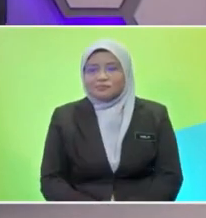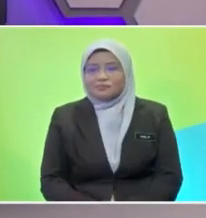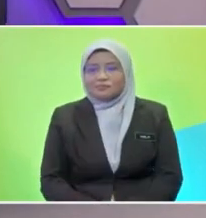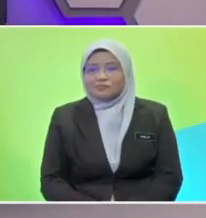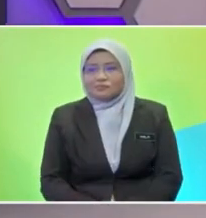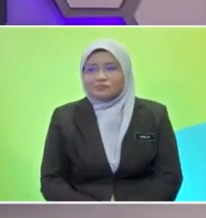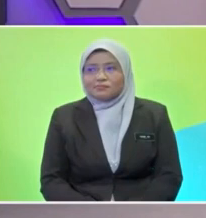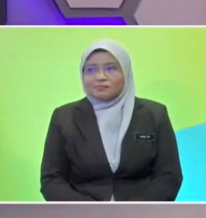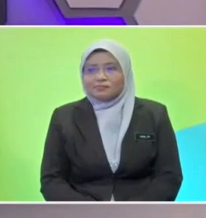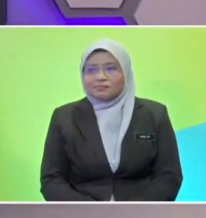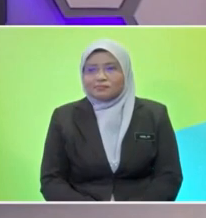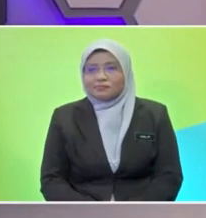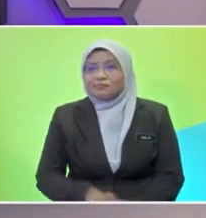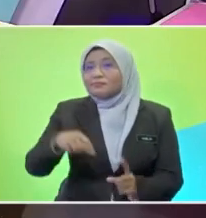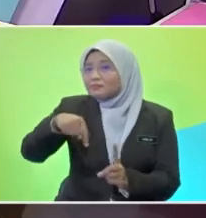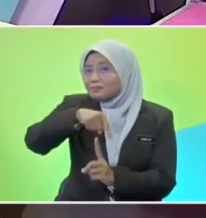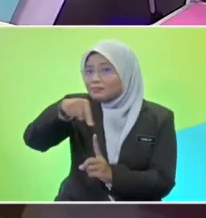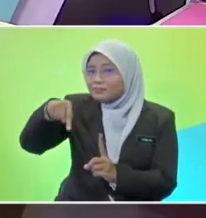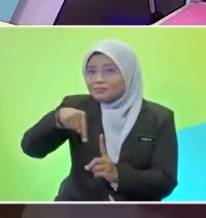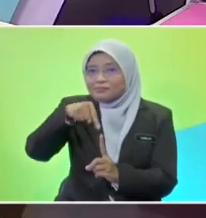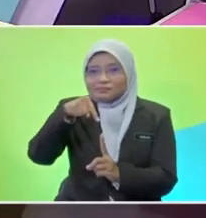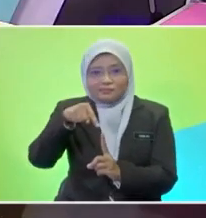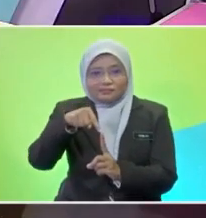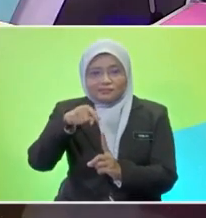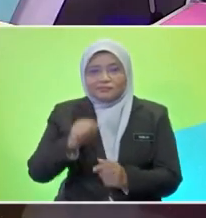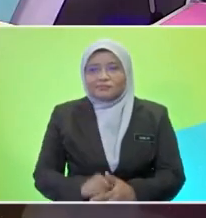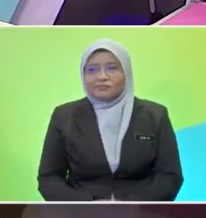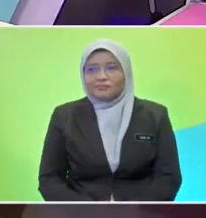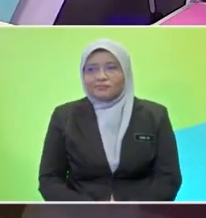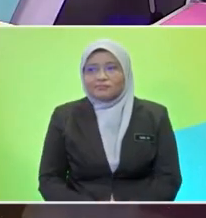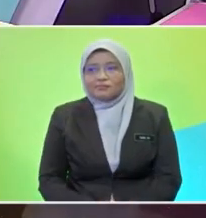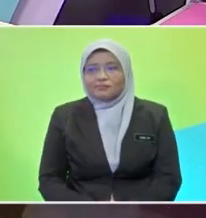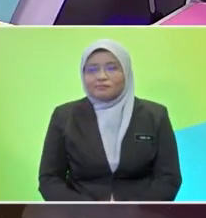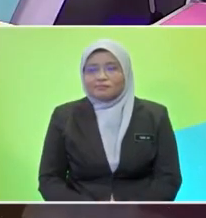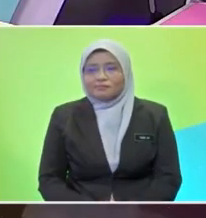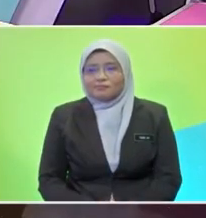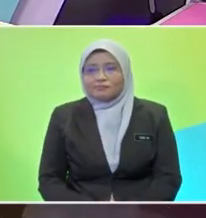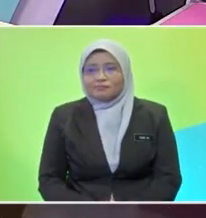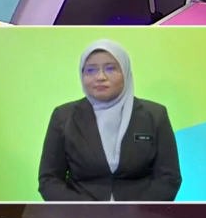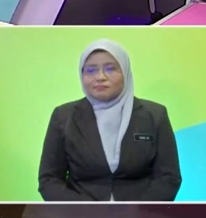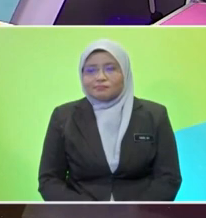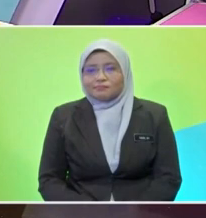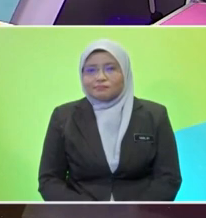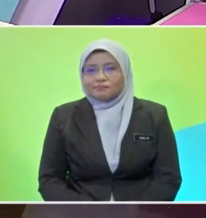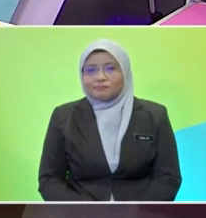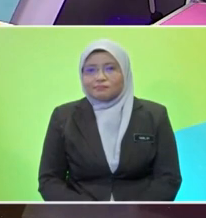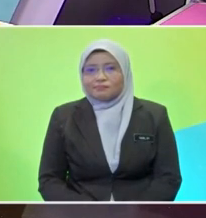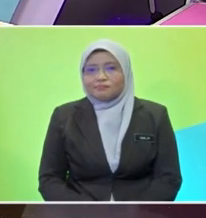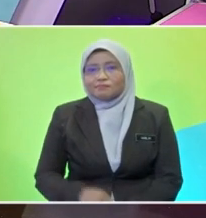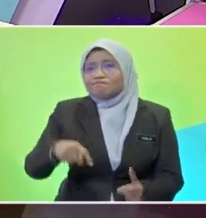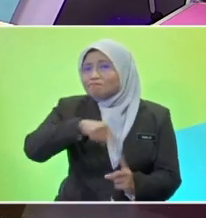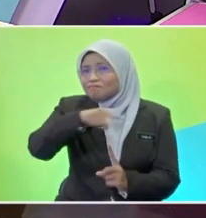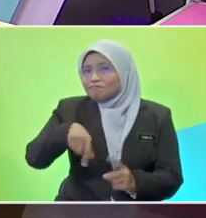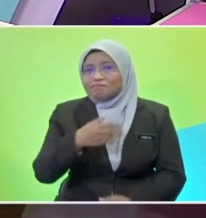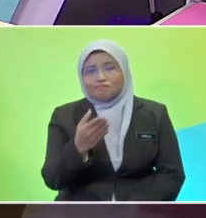try using when, Hanif. When? Okay, now I'm the singer. When is your next concert? Wow! So